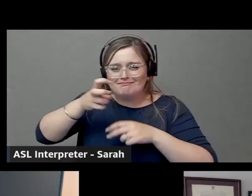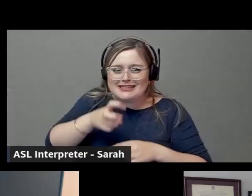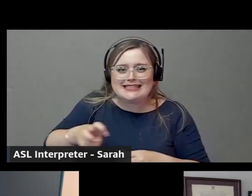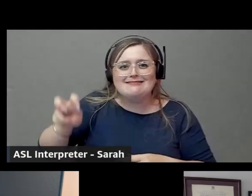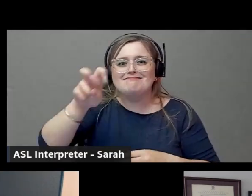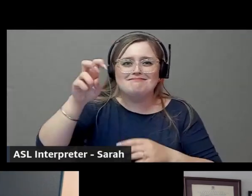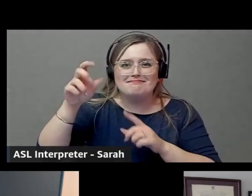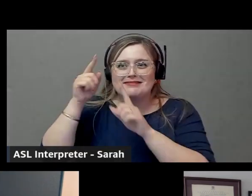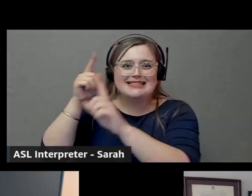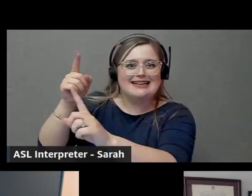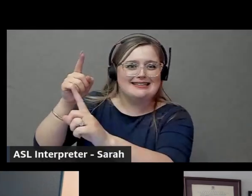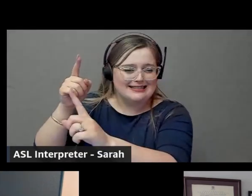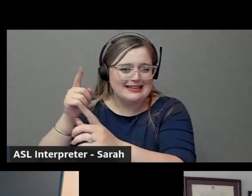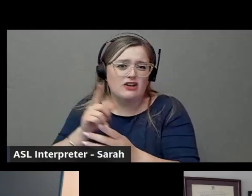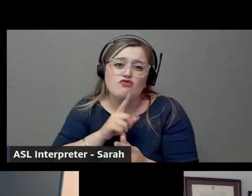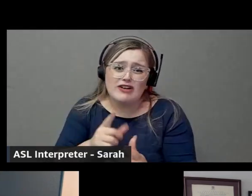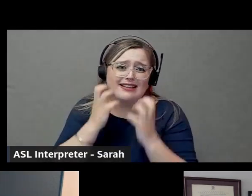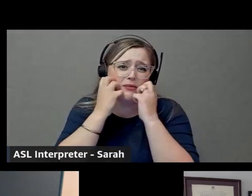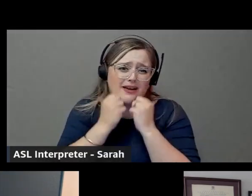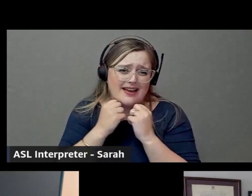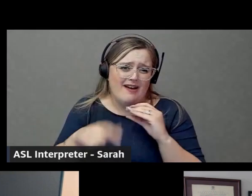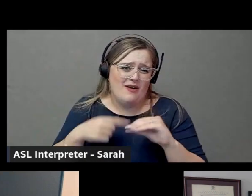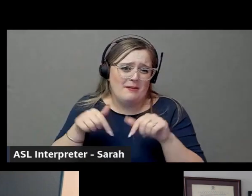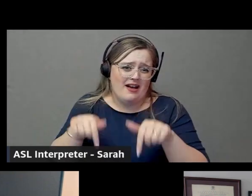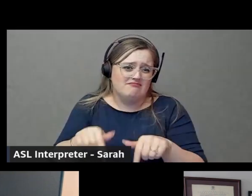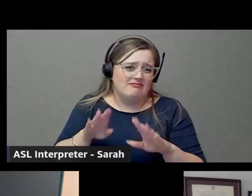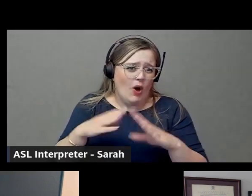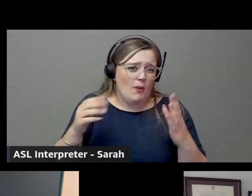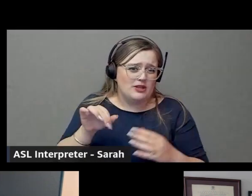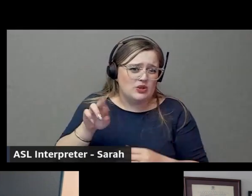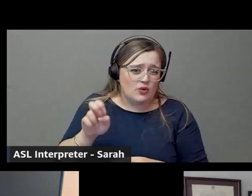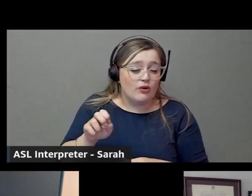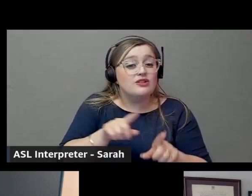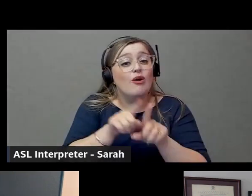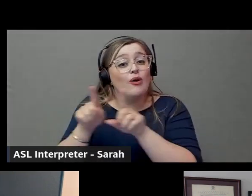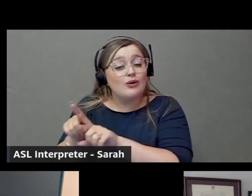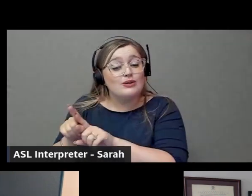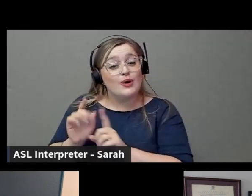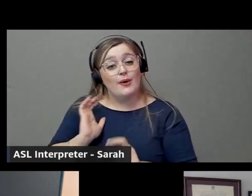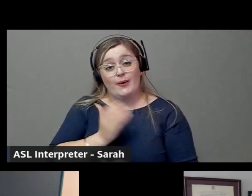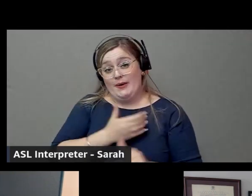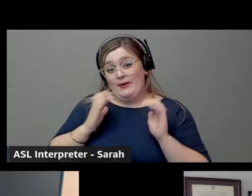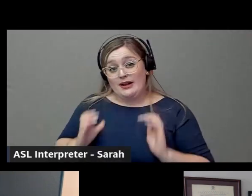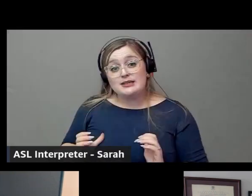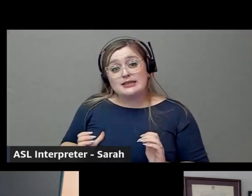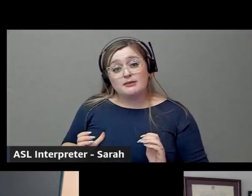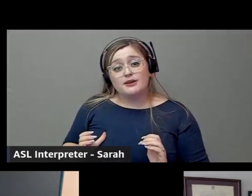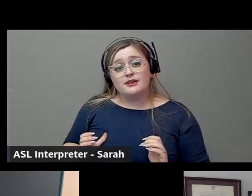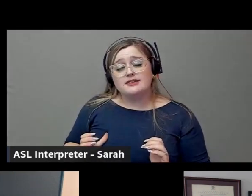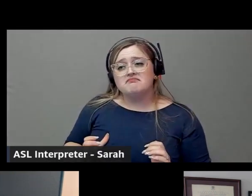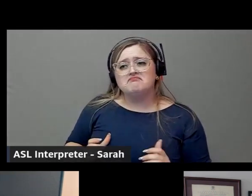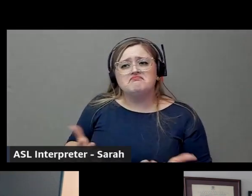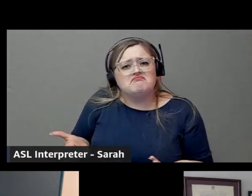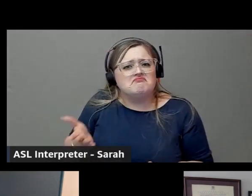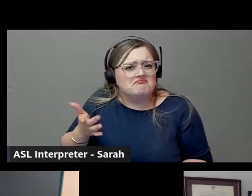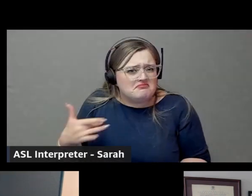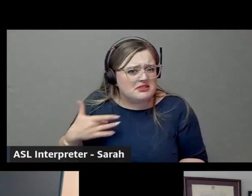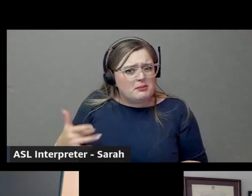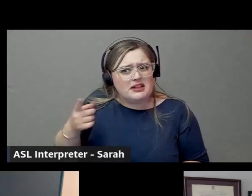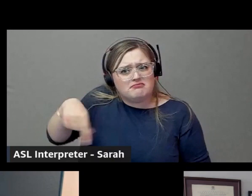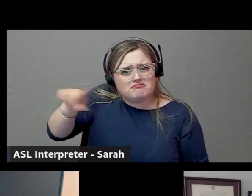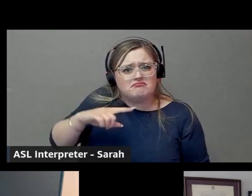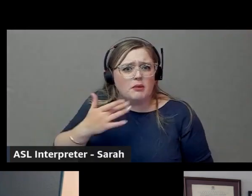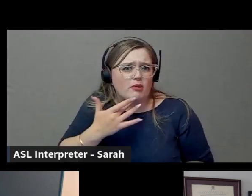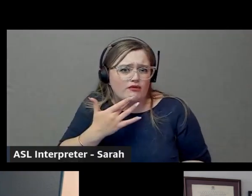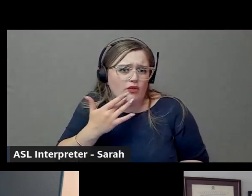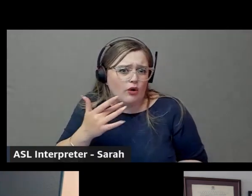that a lot. On top of that, our customers, they tend to prefer open source.